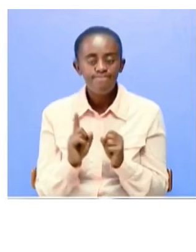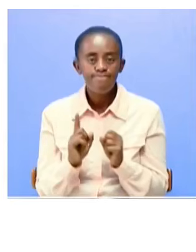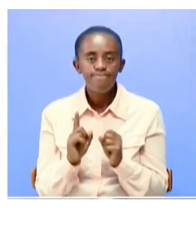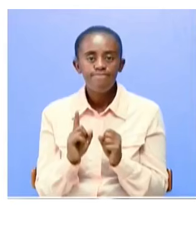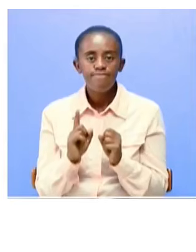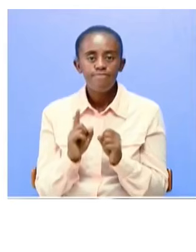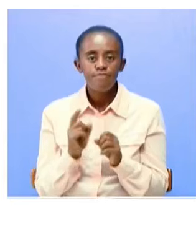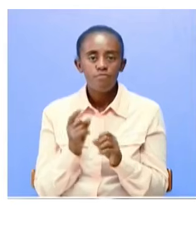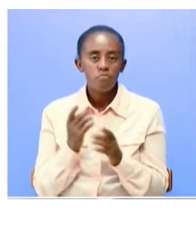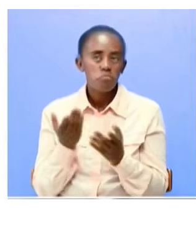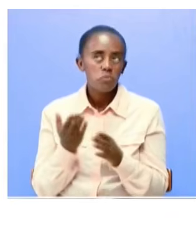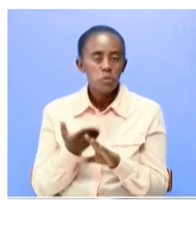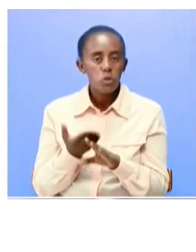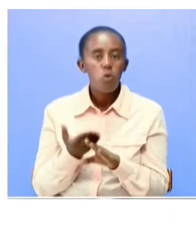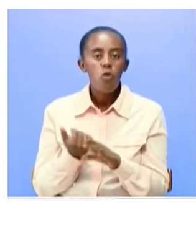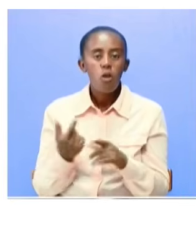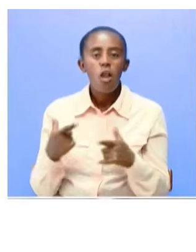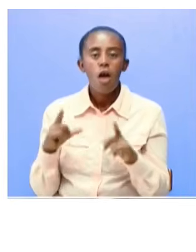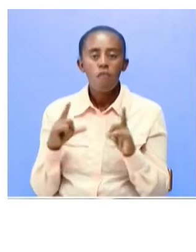early life